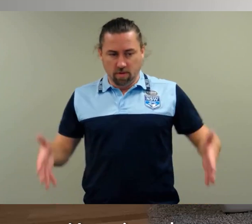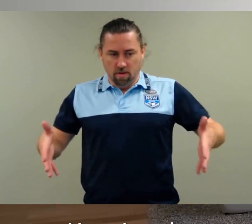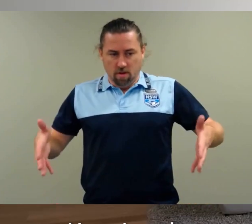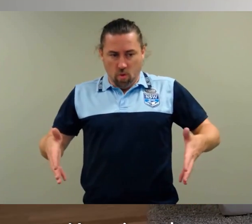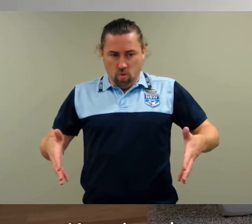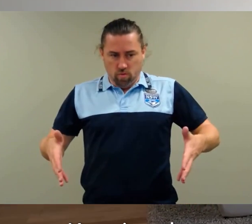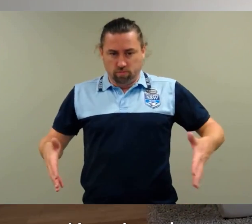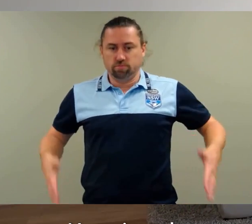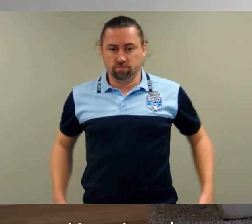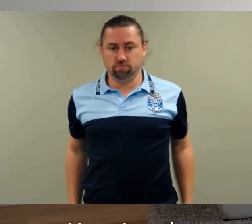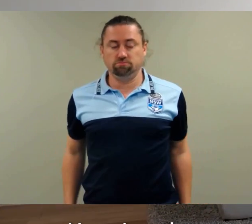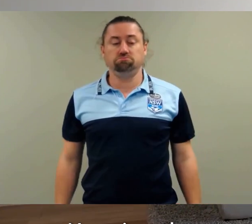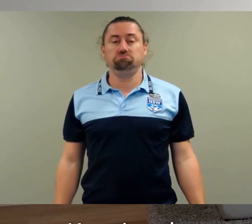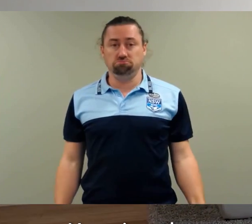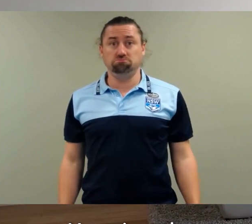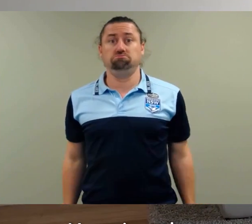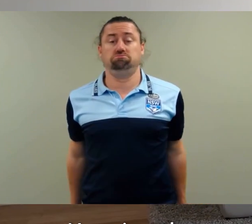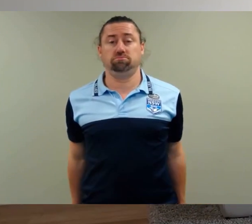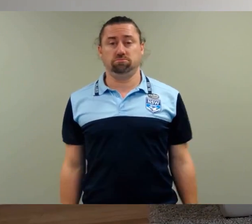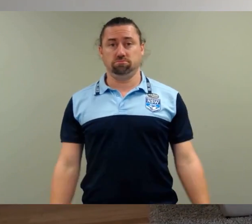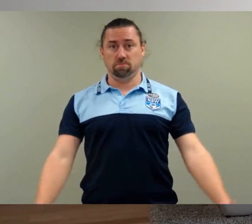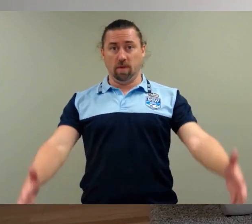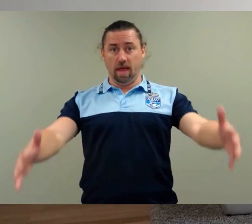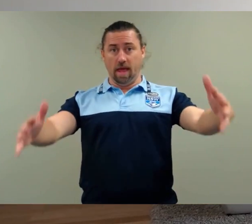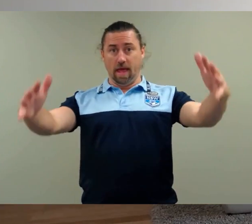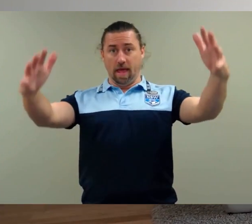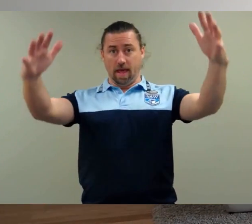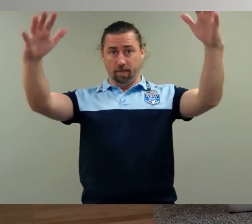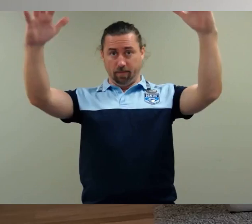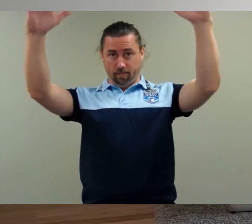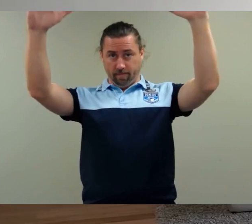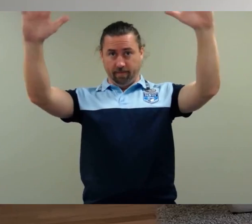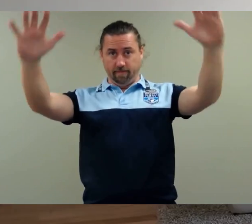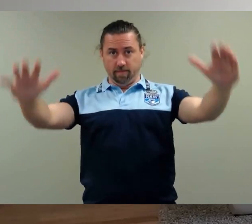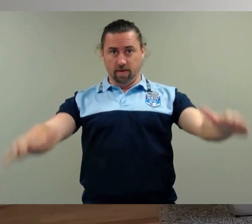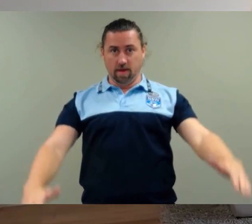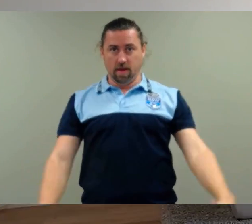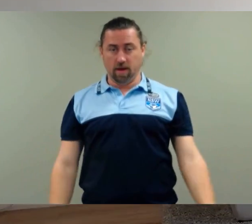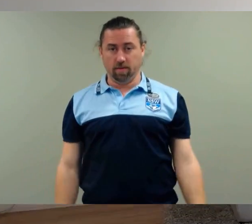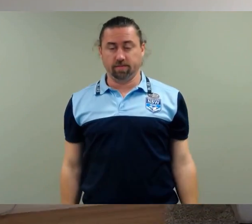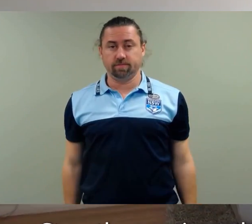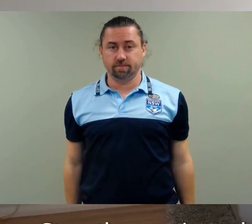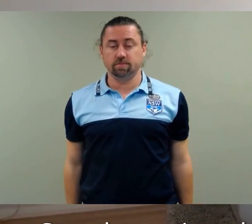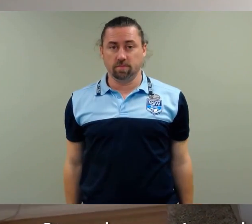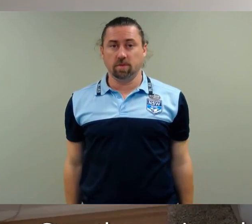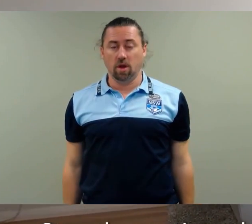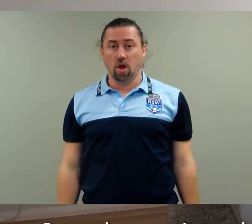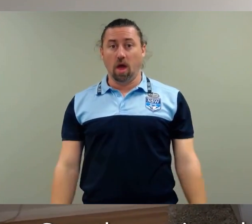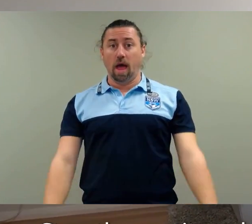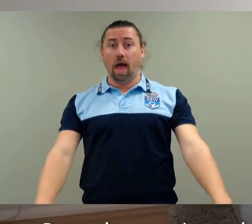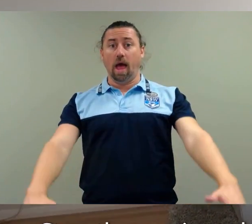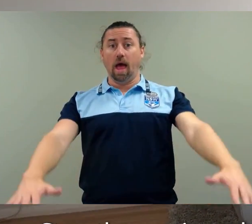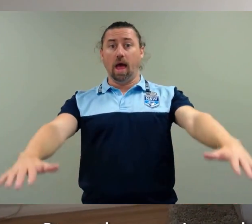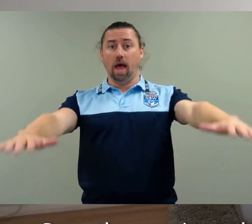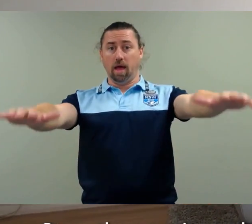body. Keeping the arms straight and the palms facing you, move your arms up and out in front of your body. Stop the motion